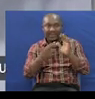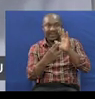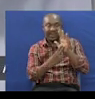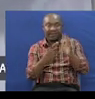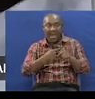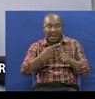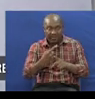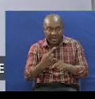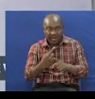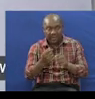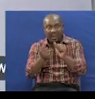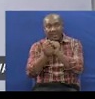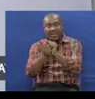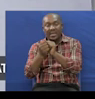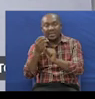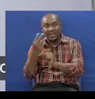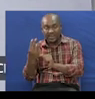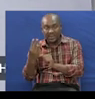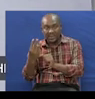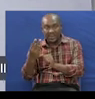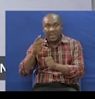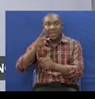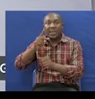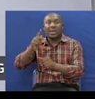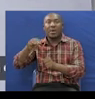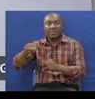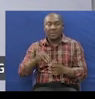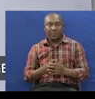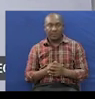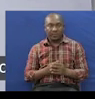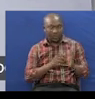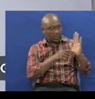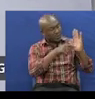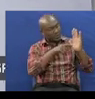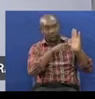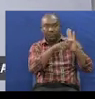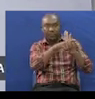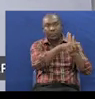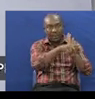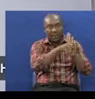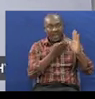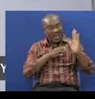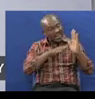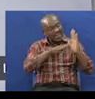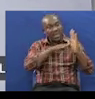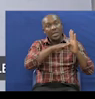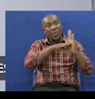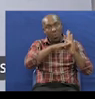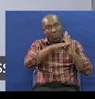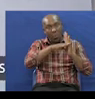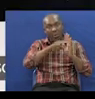12,757 kilometers. That is the distance through the center of the Earth, east-west, or through the